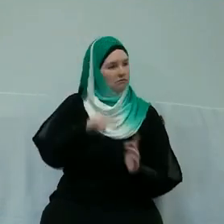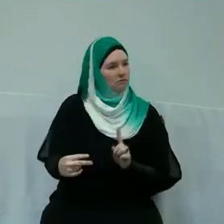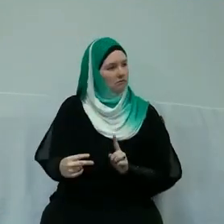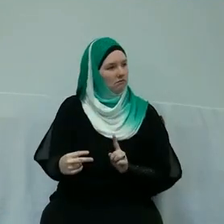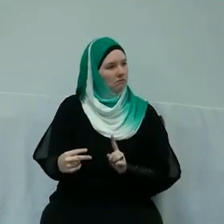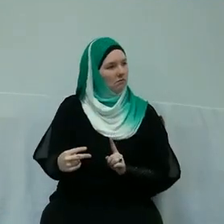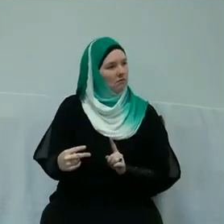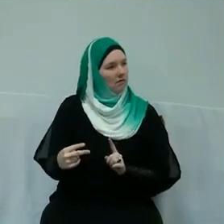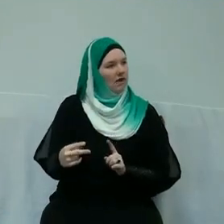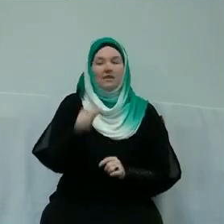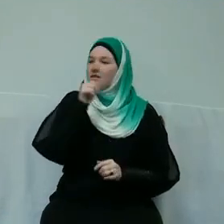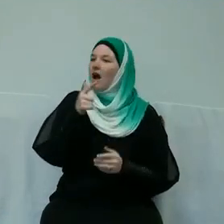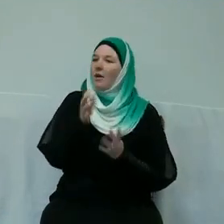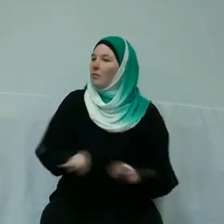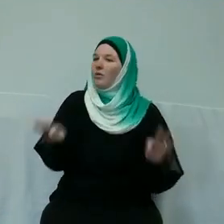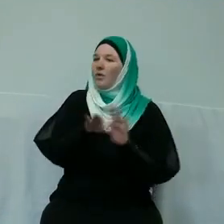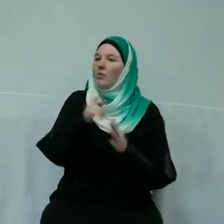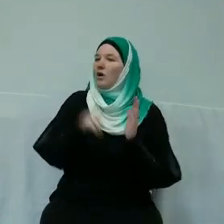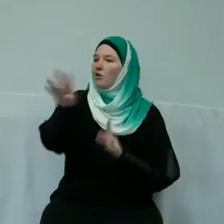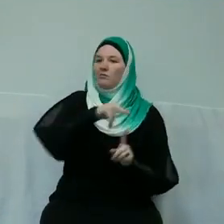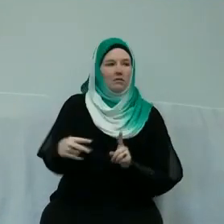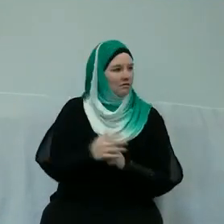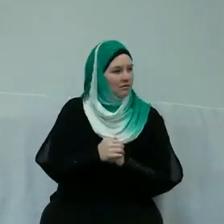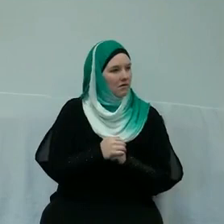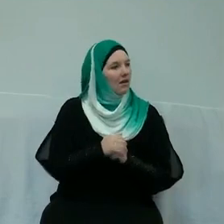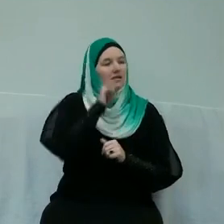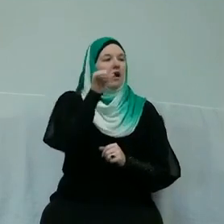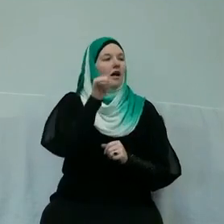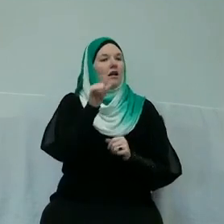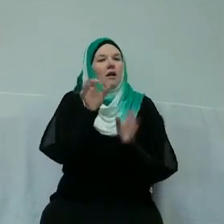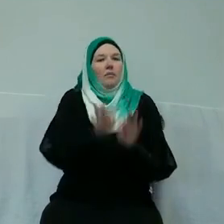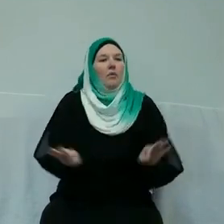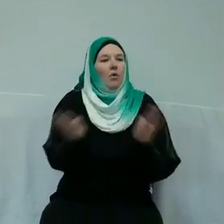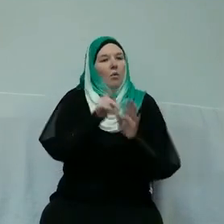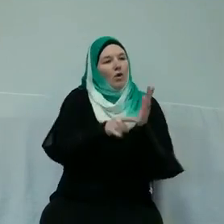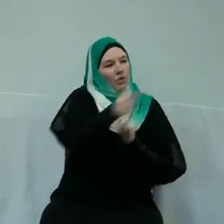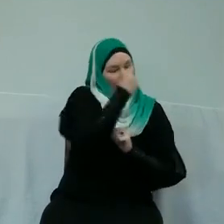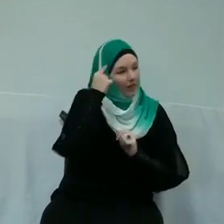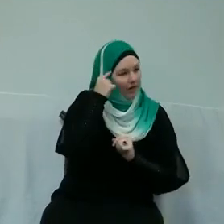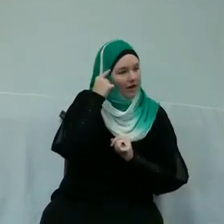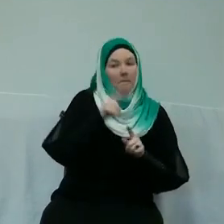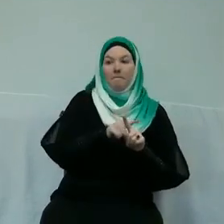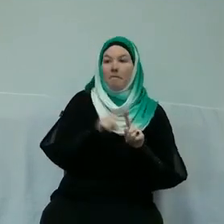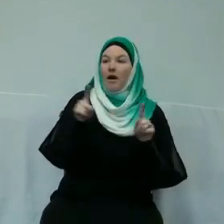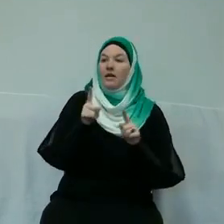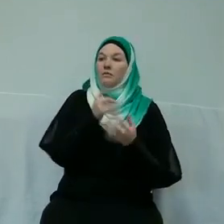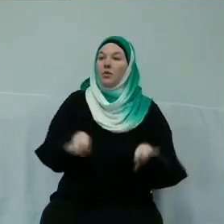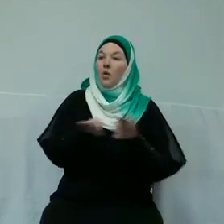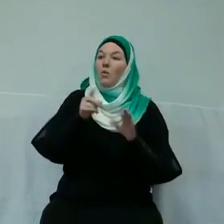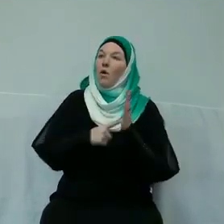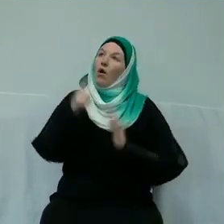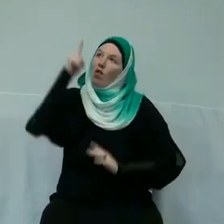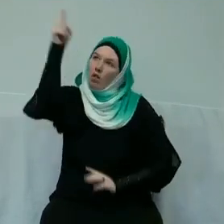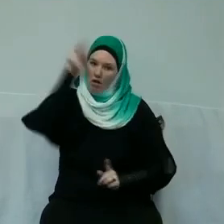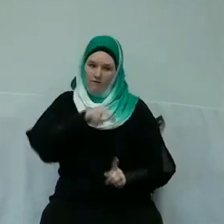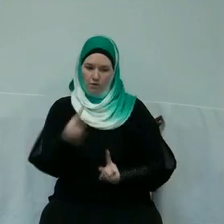It is not important what your views are. What is important is what is Allah's view of the matter. This is